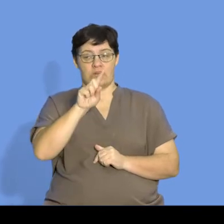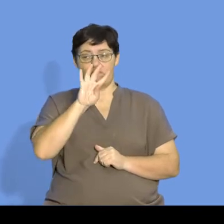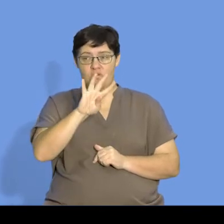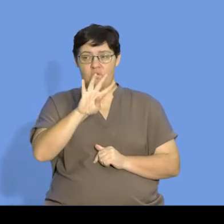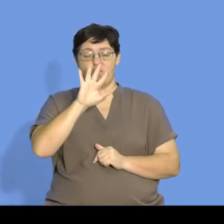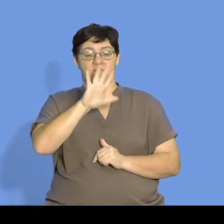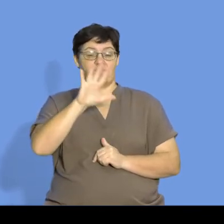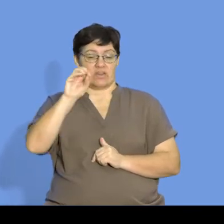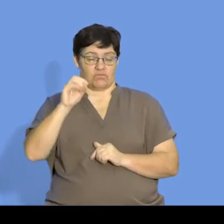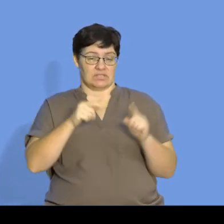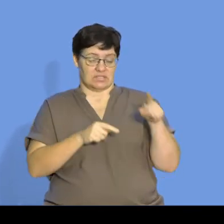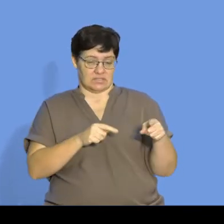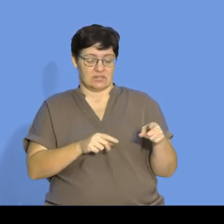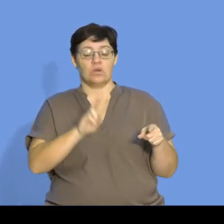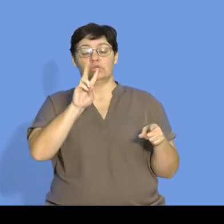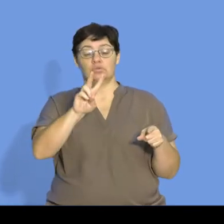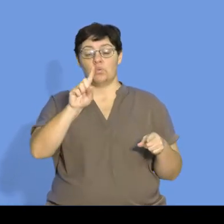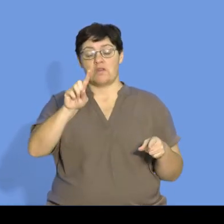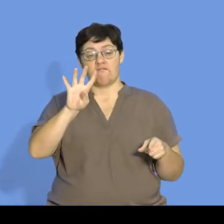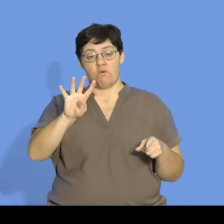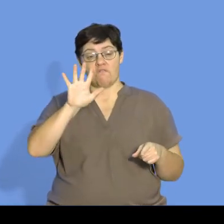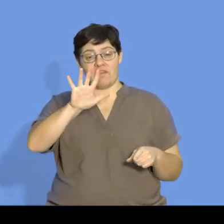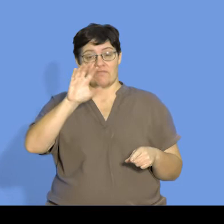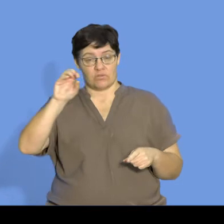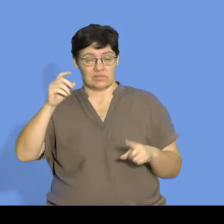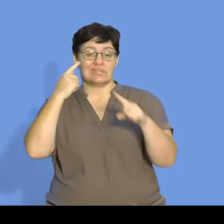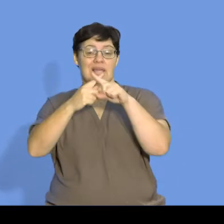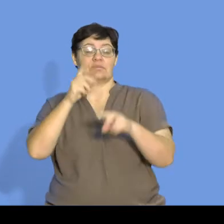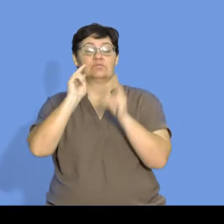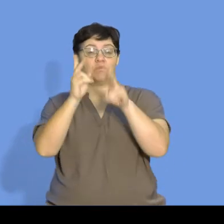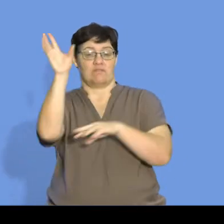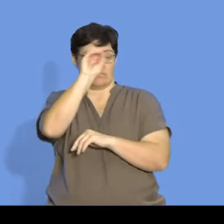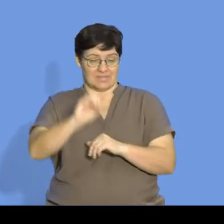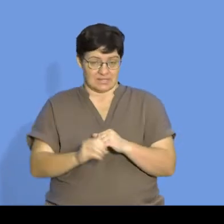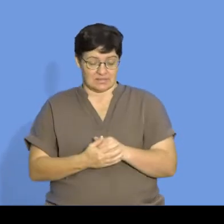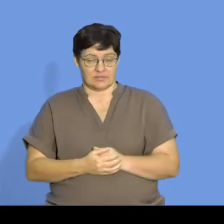right? Now we say 214,500